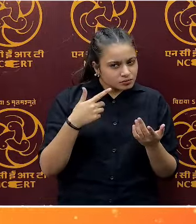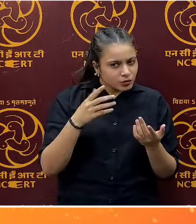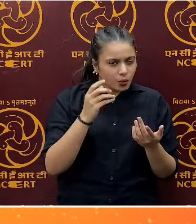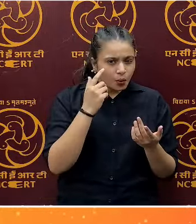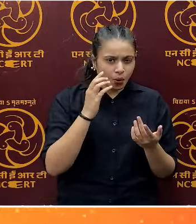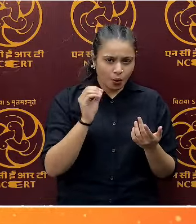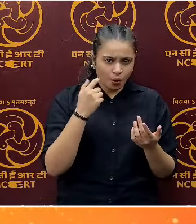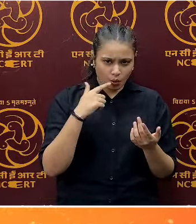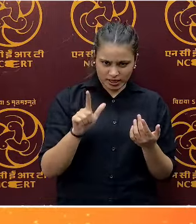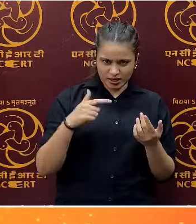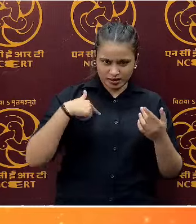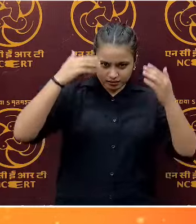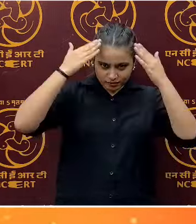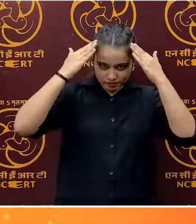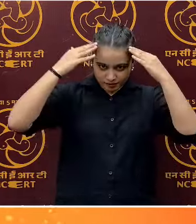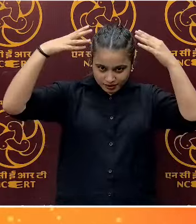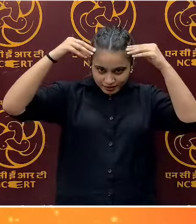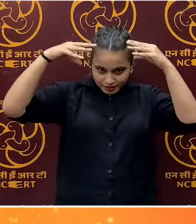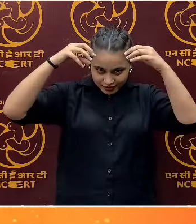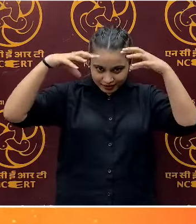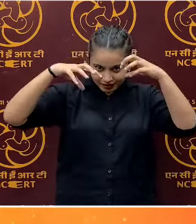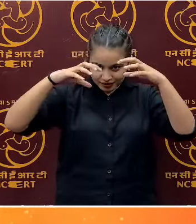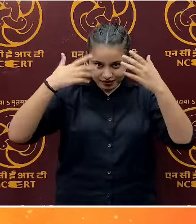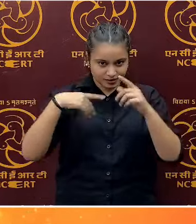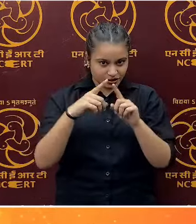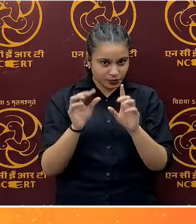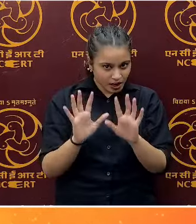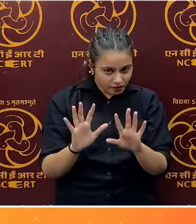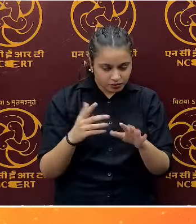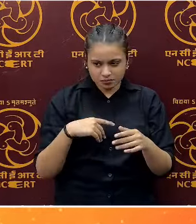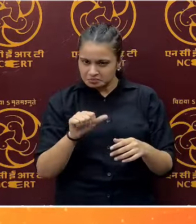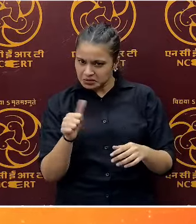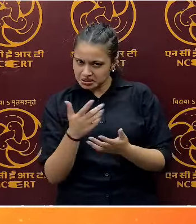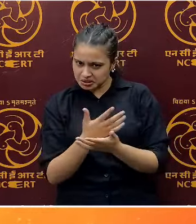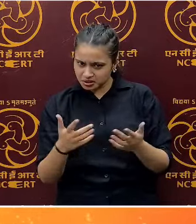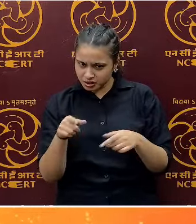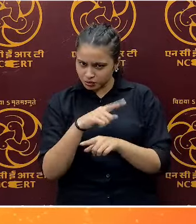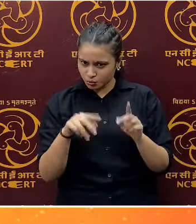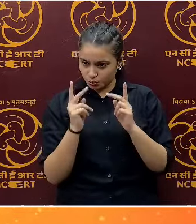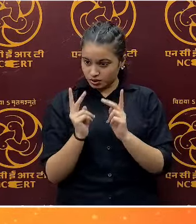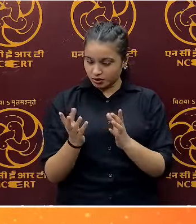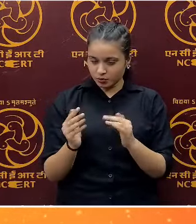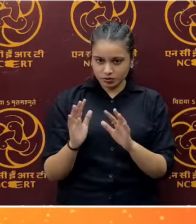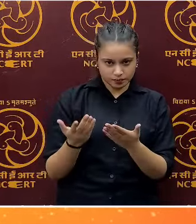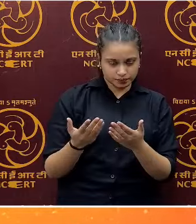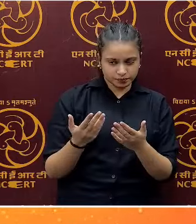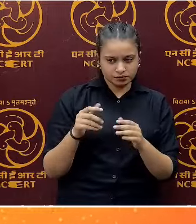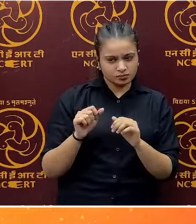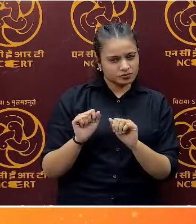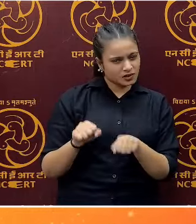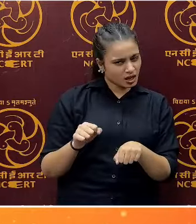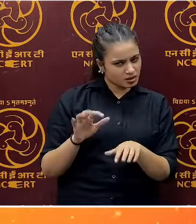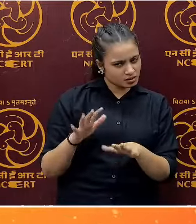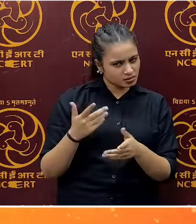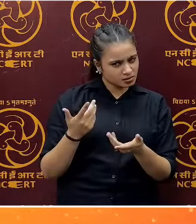her daughter's hair. Right? Yes, this I can see, right? Anything else that you are noticing? Oh yes, I can notice